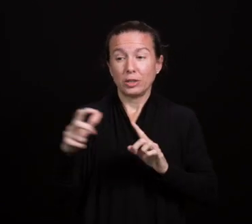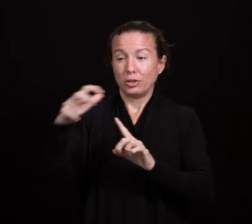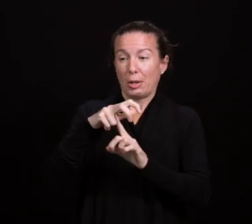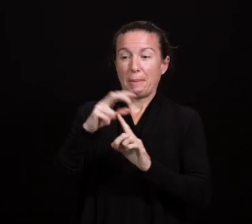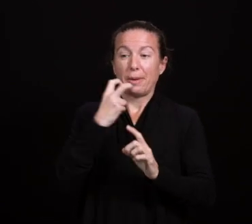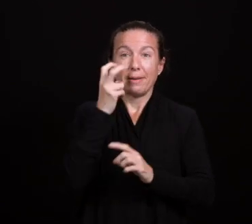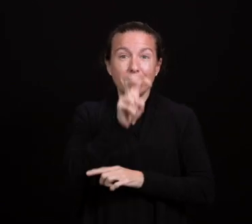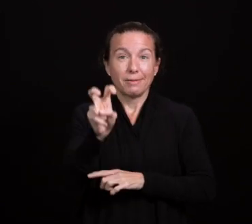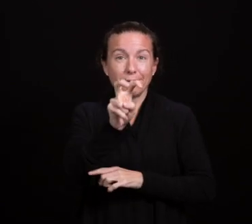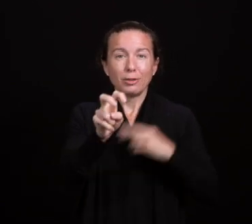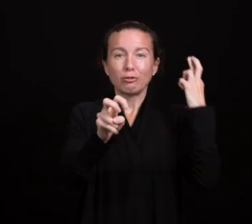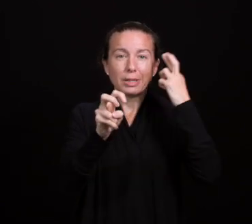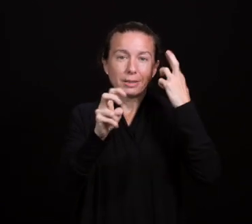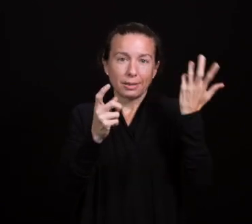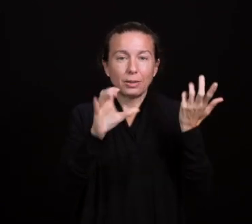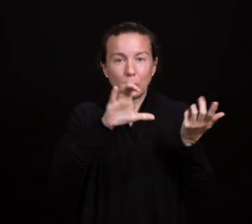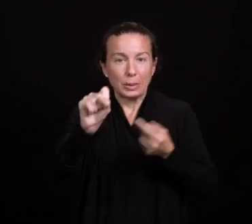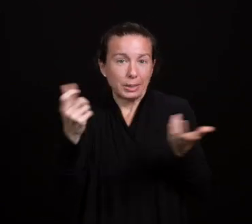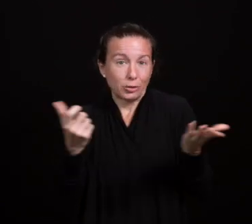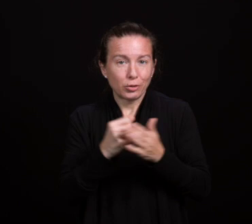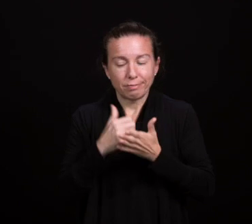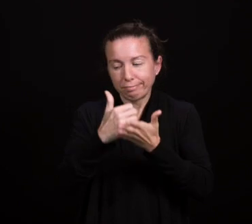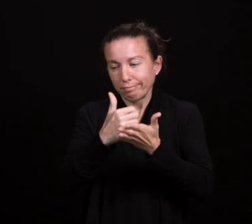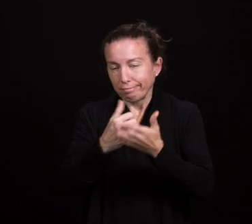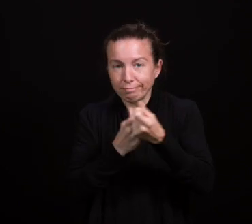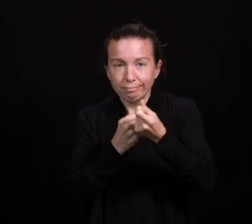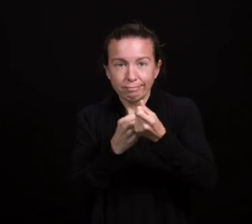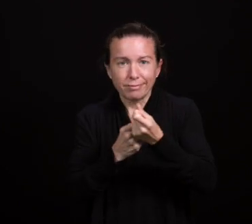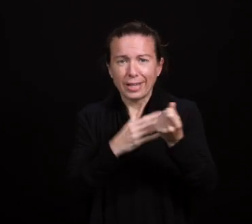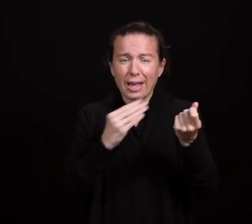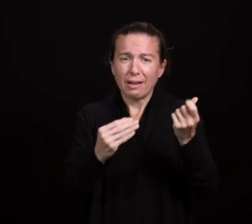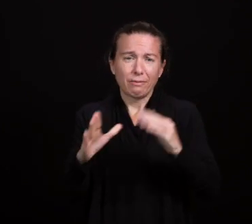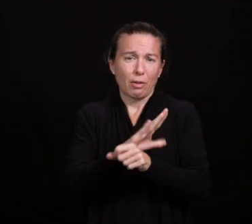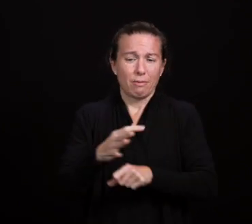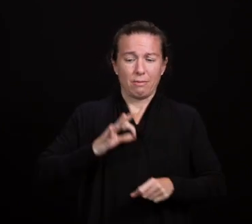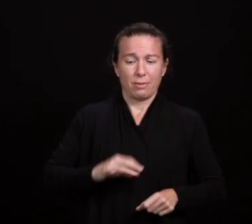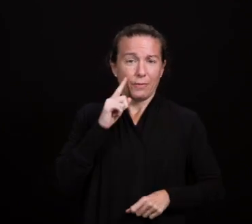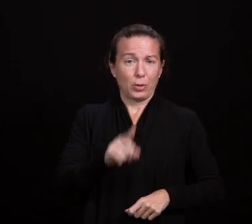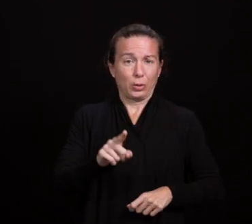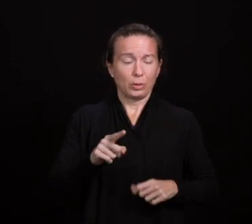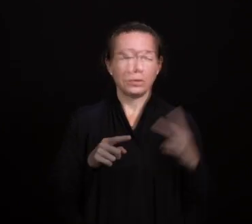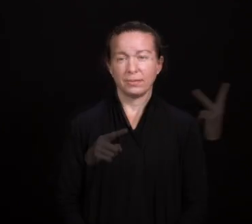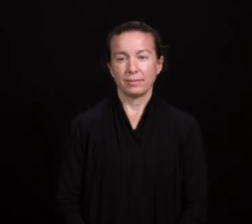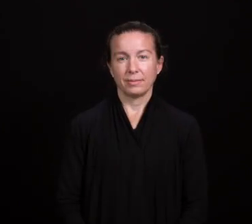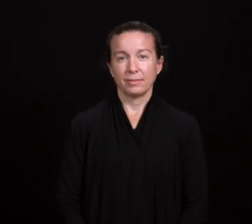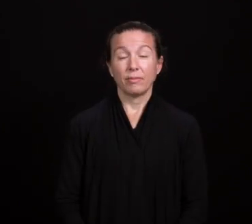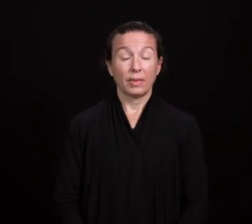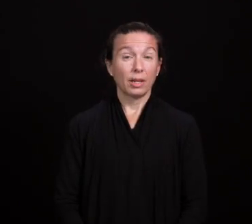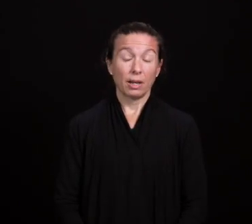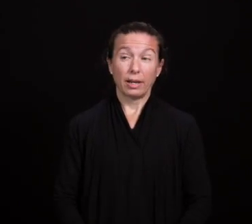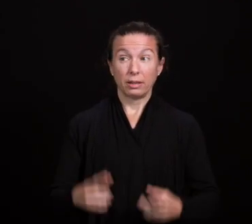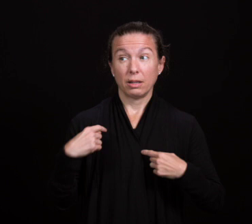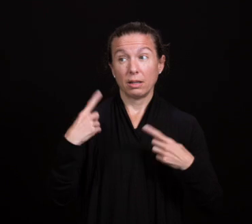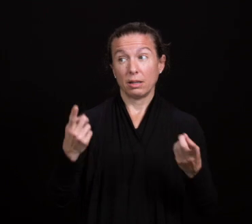because of cued speech, and it has really benefited her, and that's what we decided to do. We don't